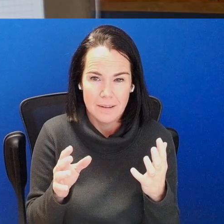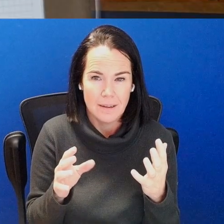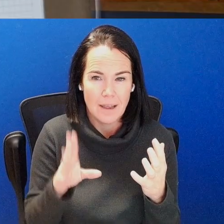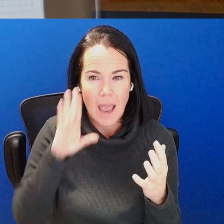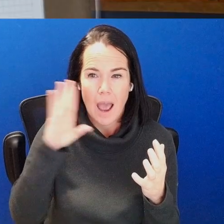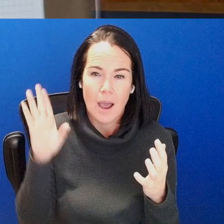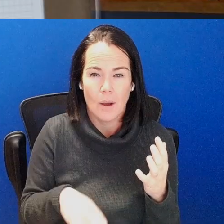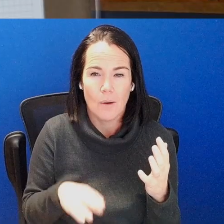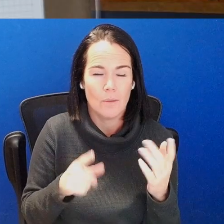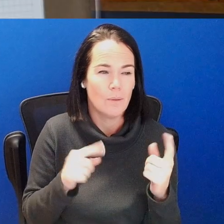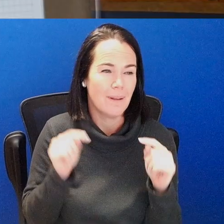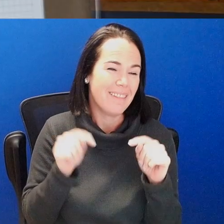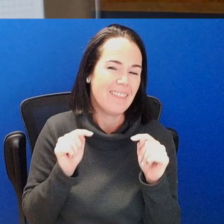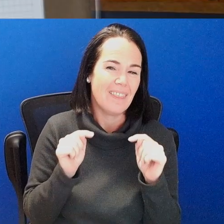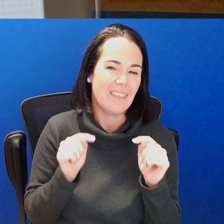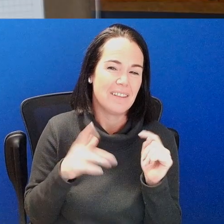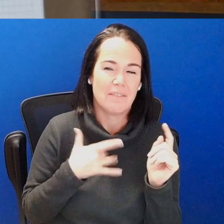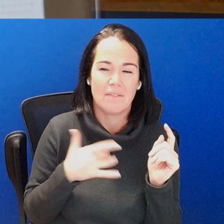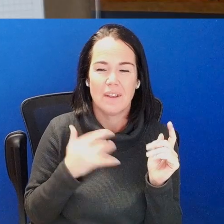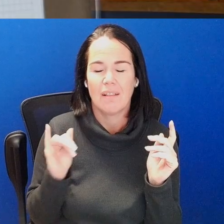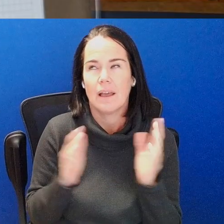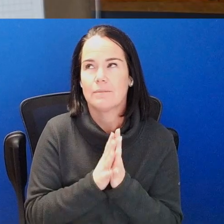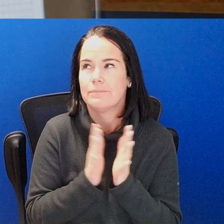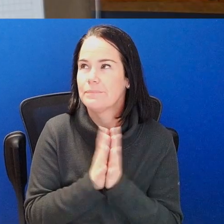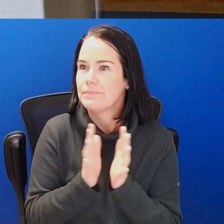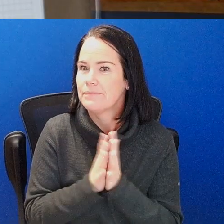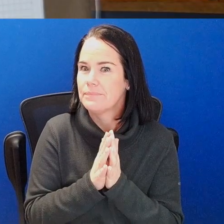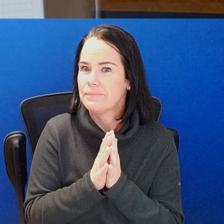like it feels like a